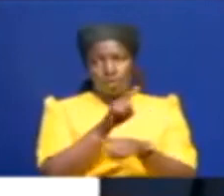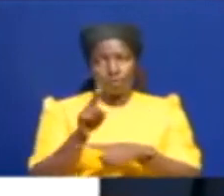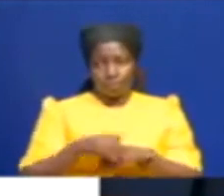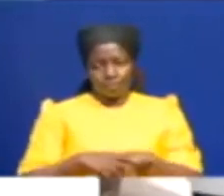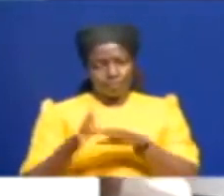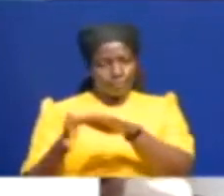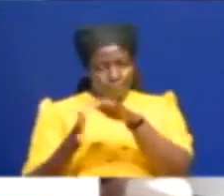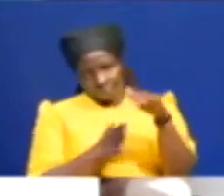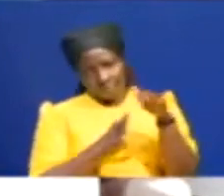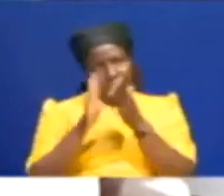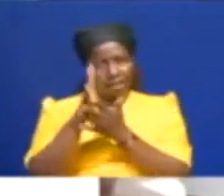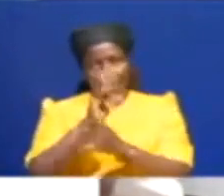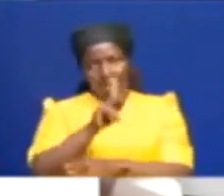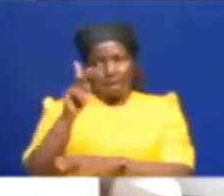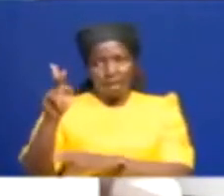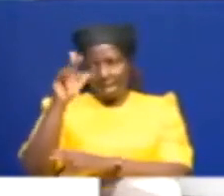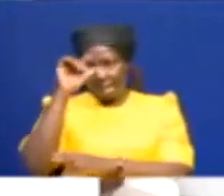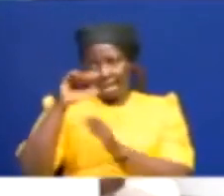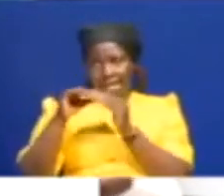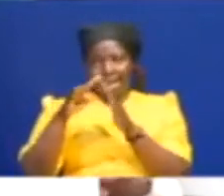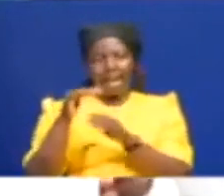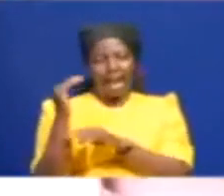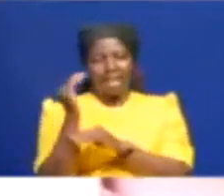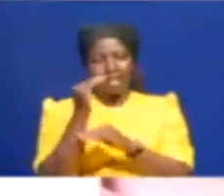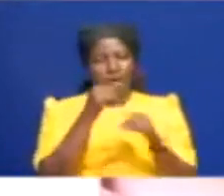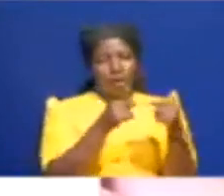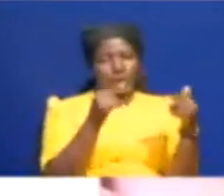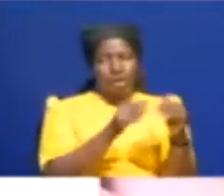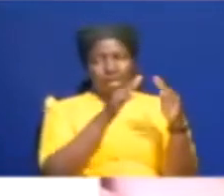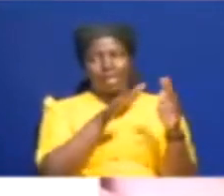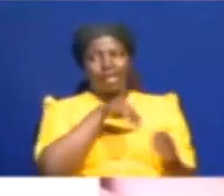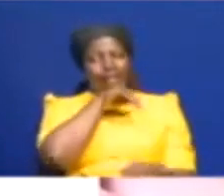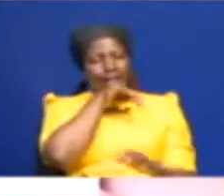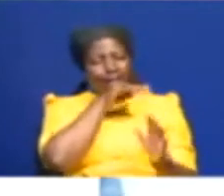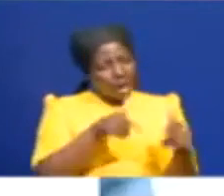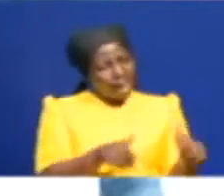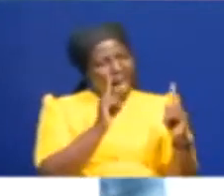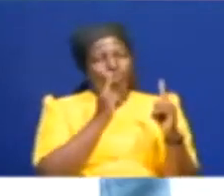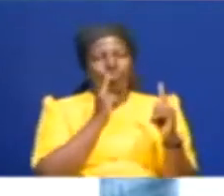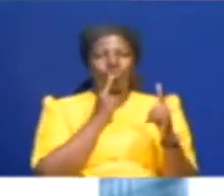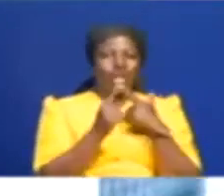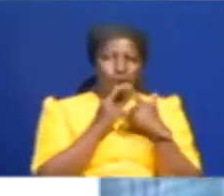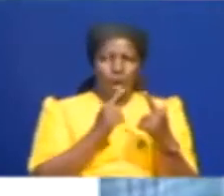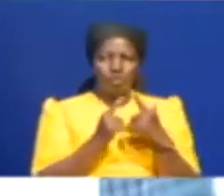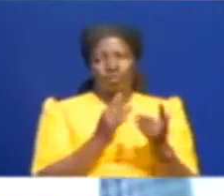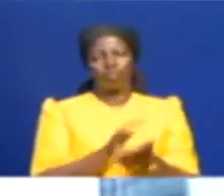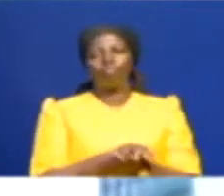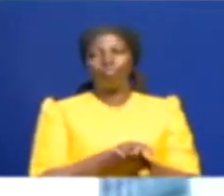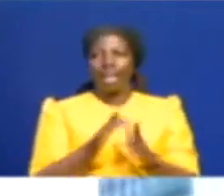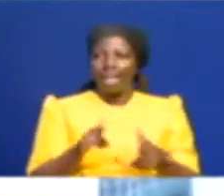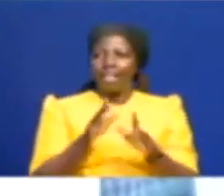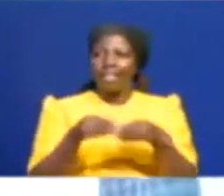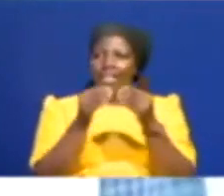Meanwhile, a section of Kenya Kwanza leaders are calling on the opposition leader Raila Odinga to give dialogue a chance. Let's give dialogue a